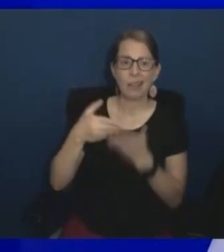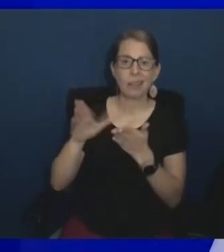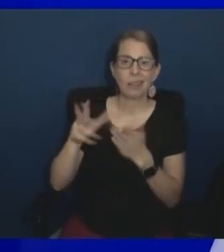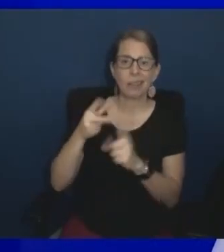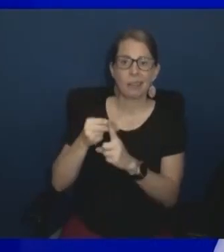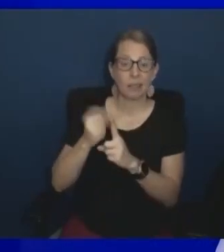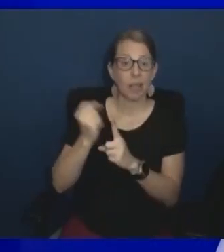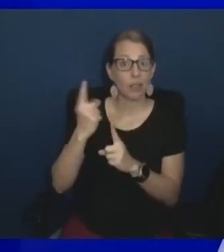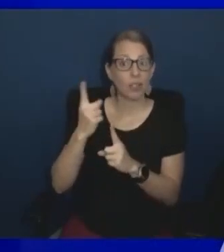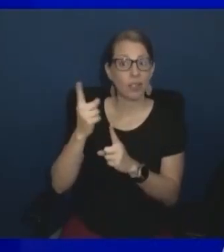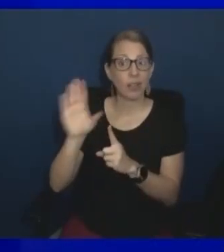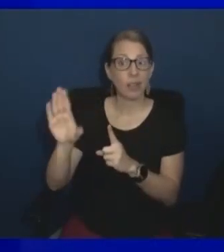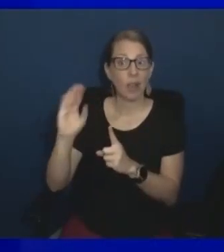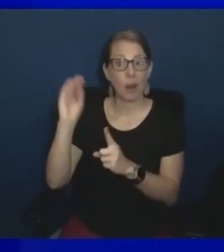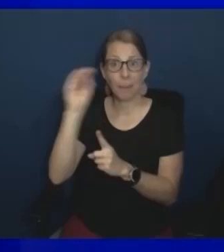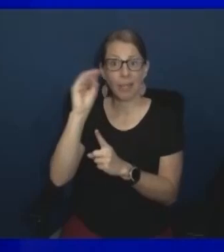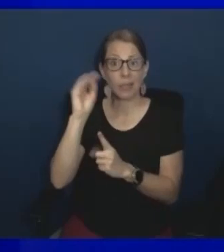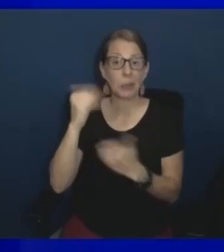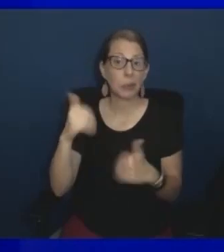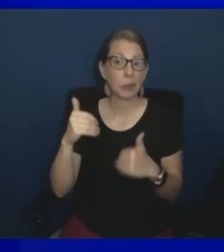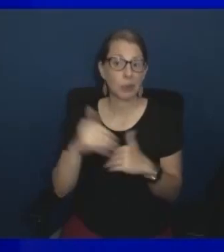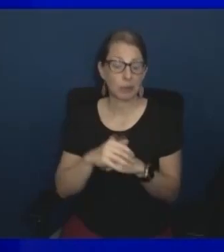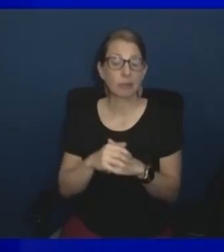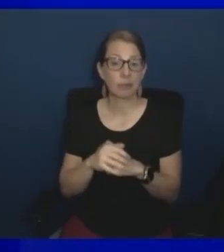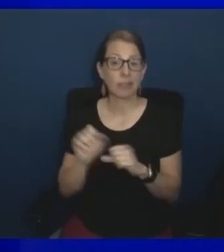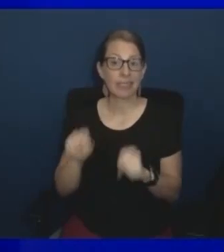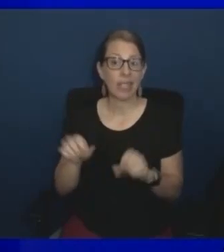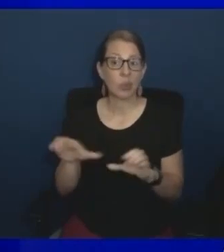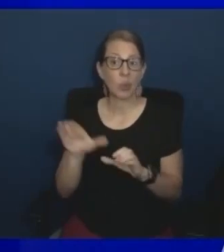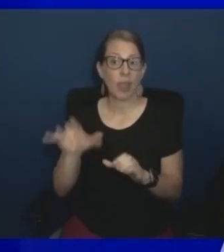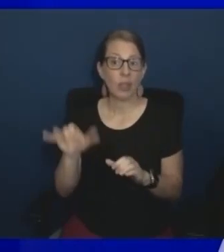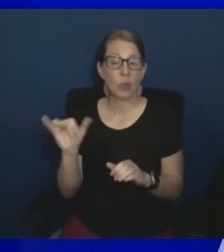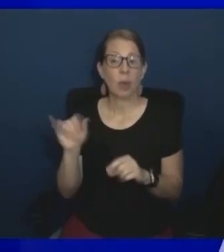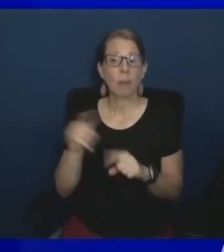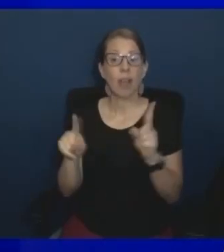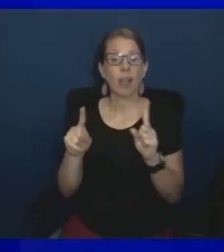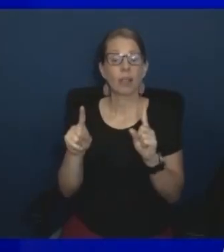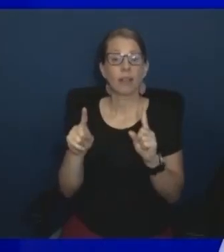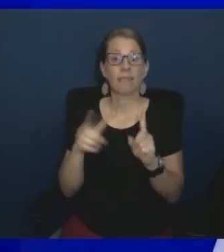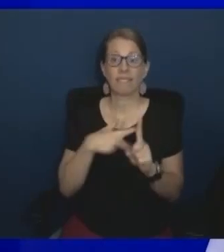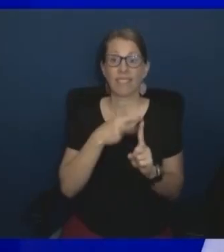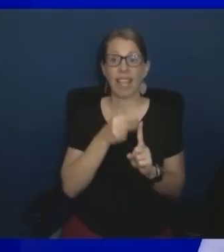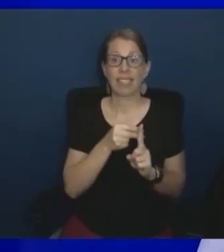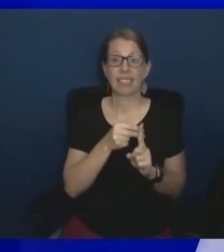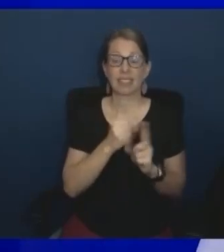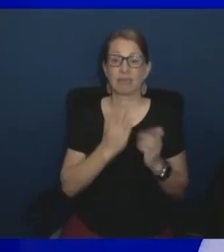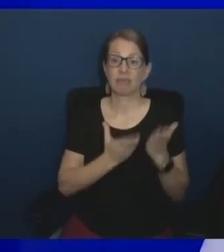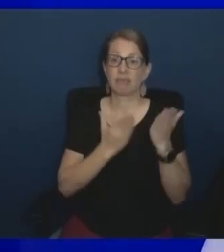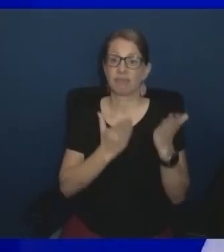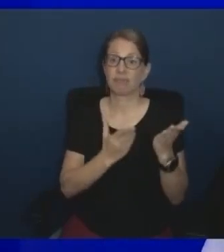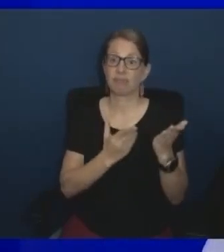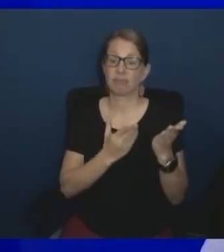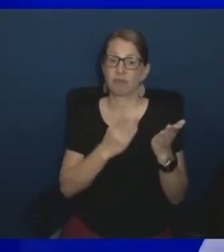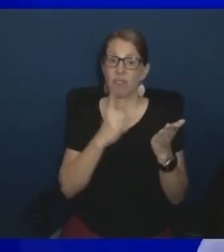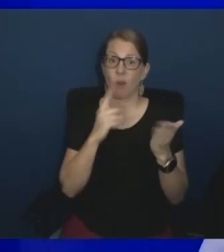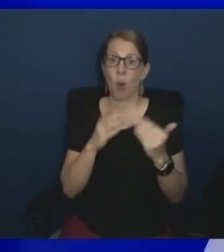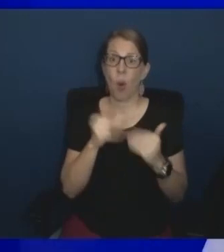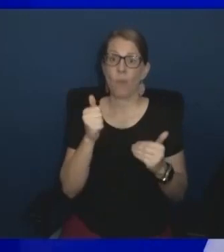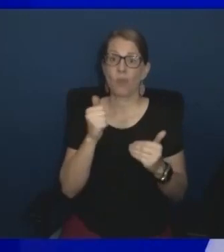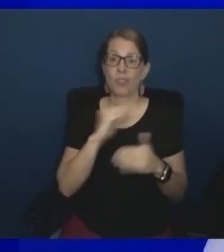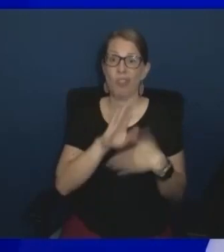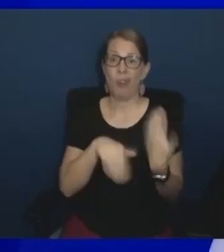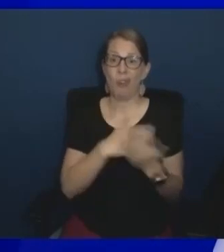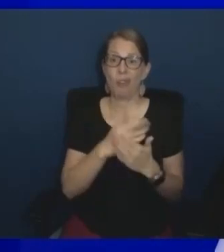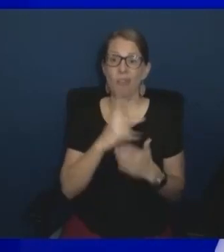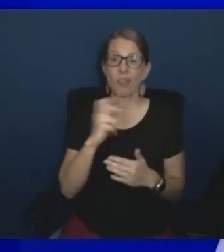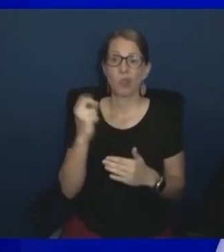is certainly something you could do as well. But overall, again, vaccination continues to be recommended for nearly everybody 12 and over.